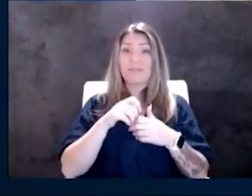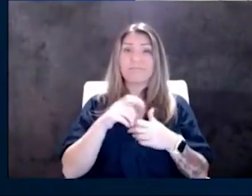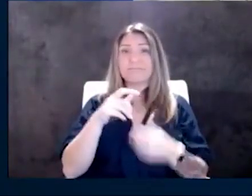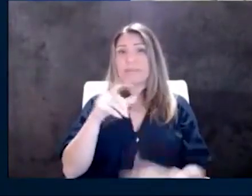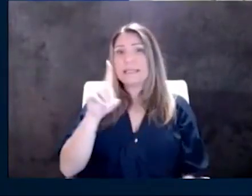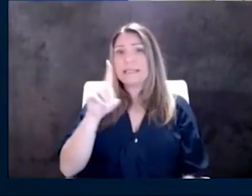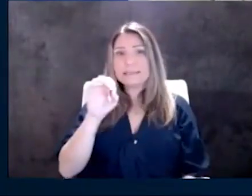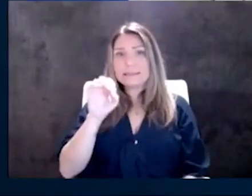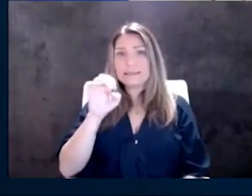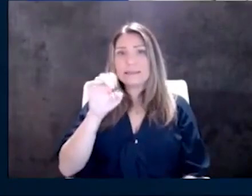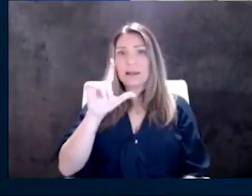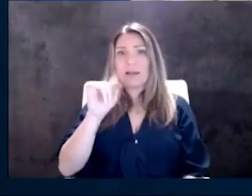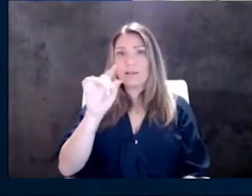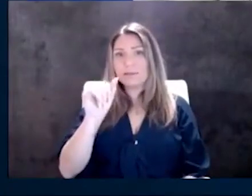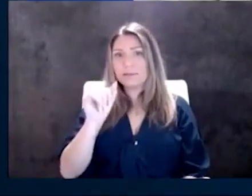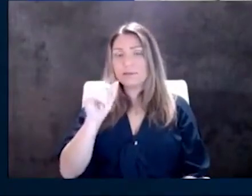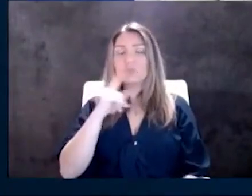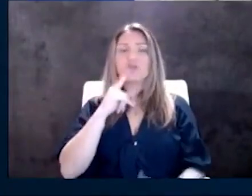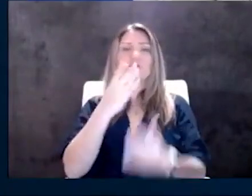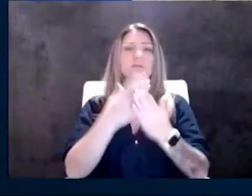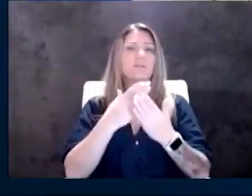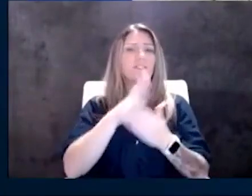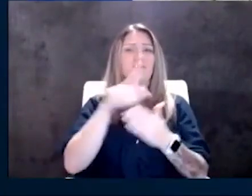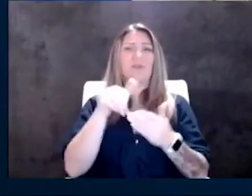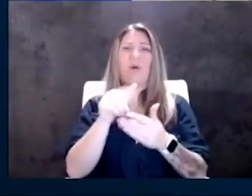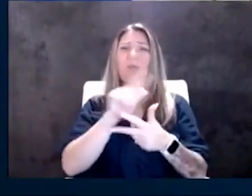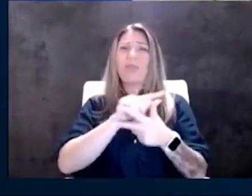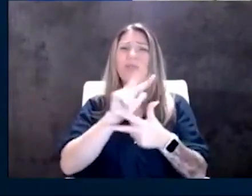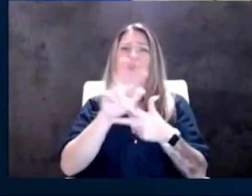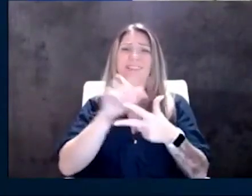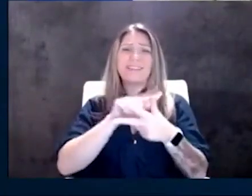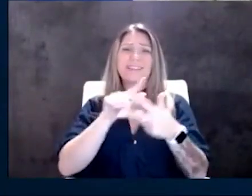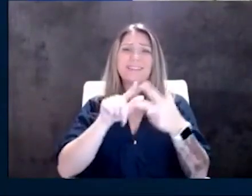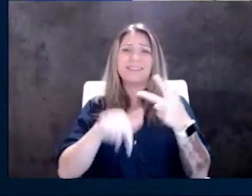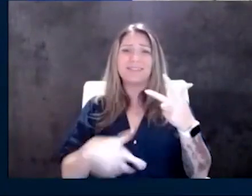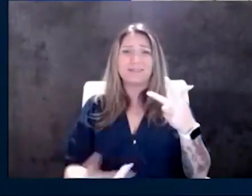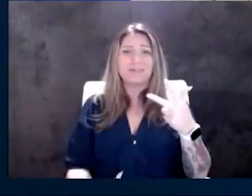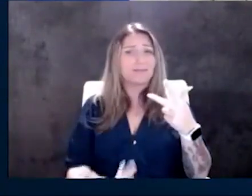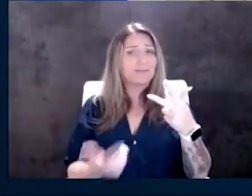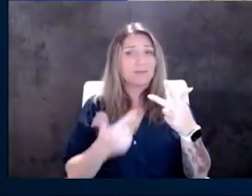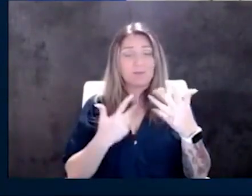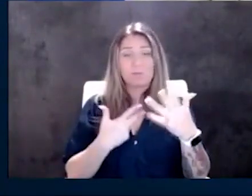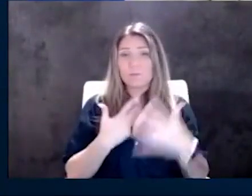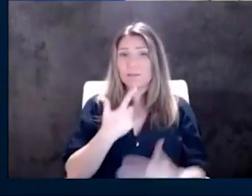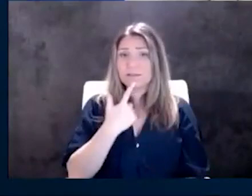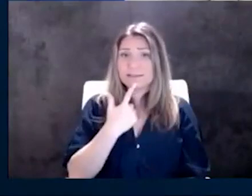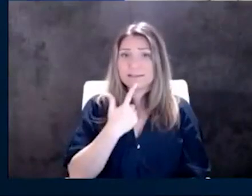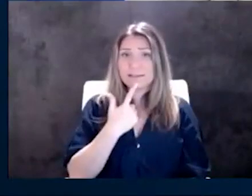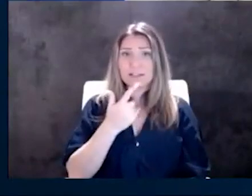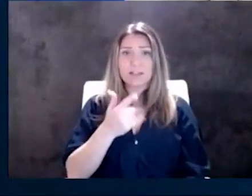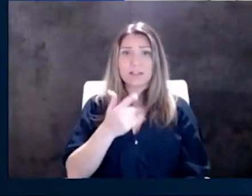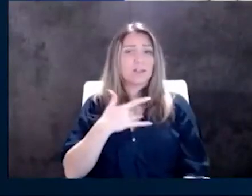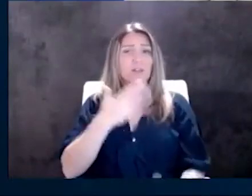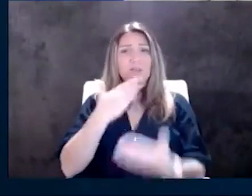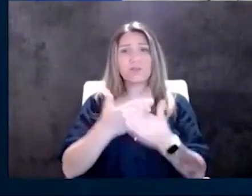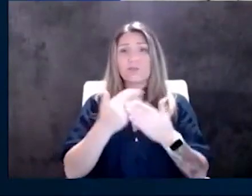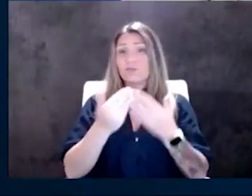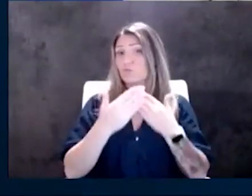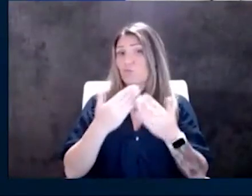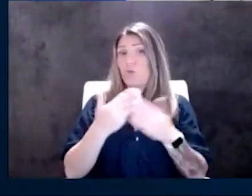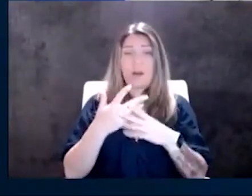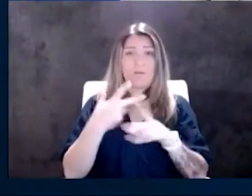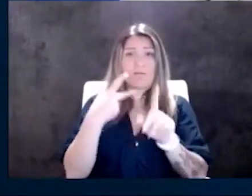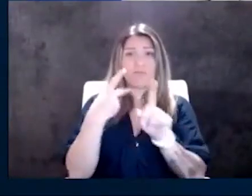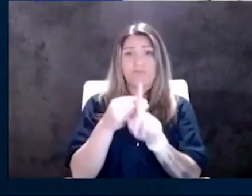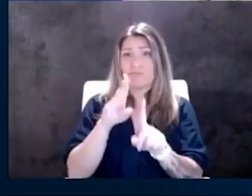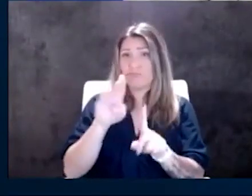all three of the choices. And what I would just say is that you should feel good about whatever booster you get. If